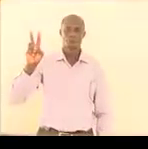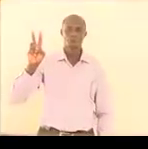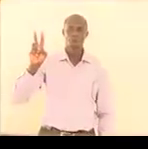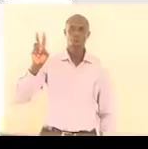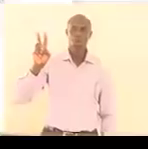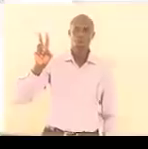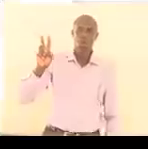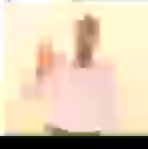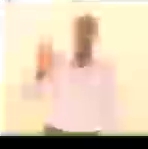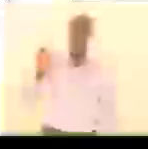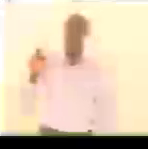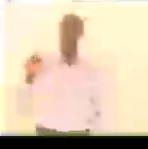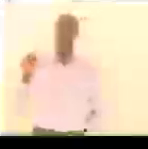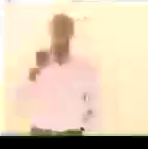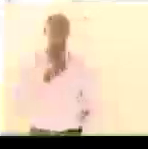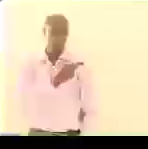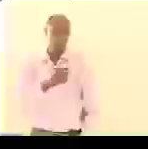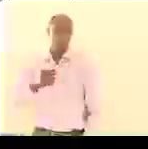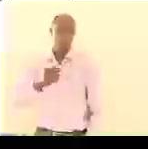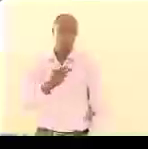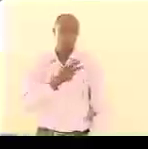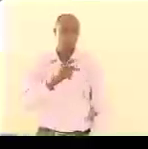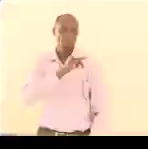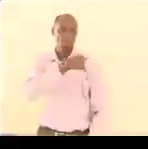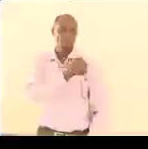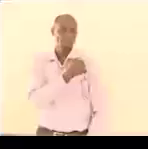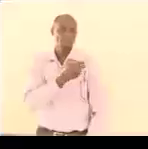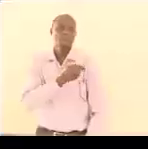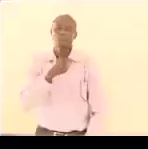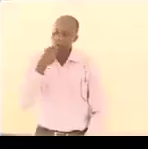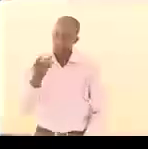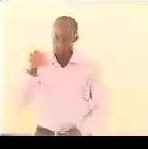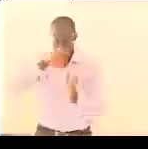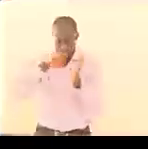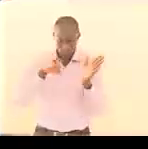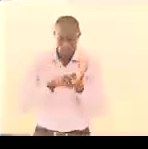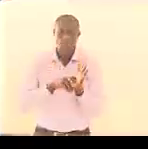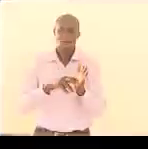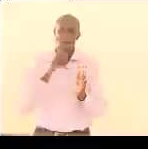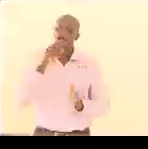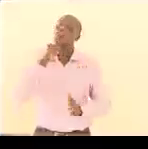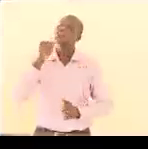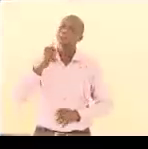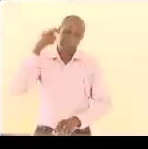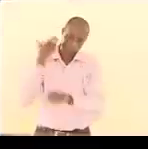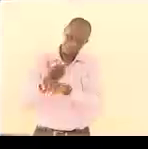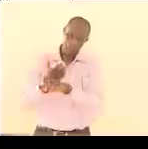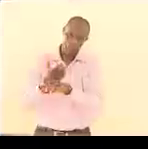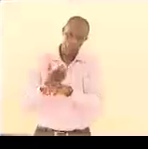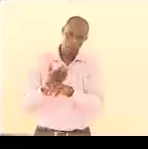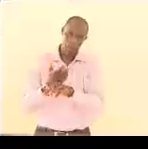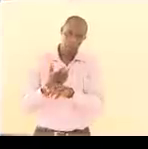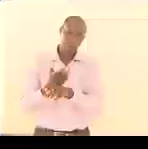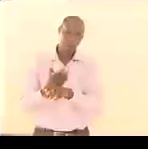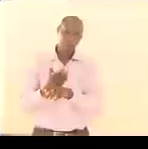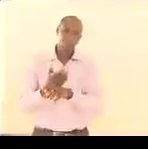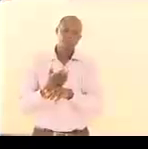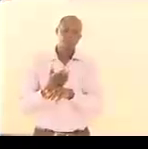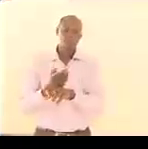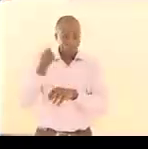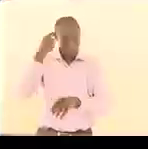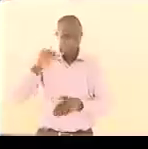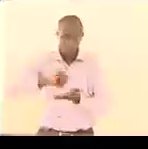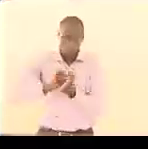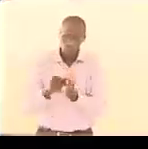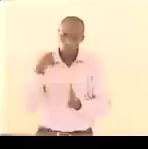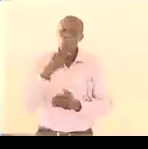Two, St. John says that the commandments of God are not difficult, are not